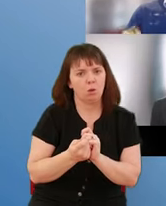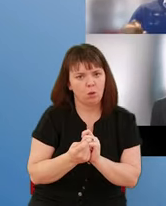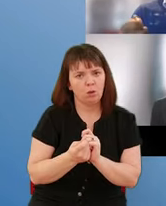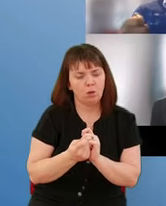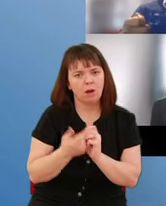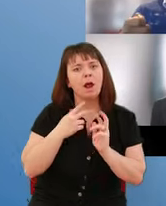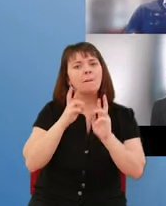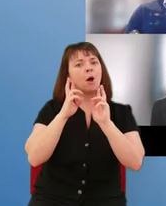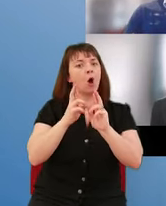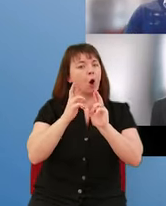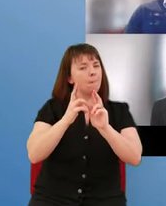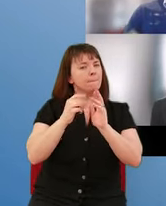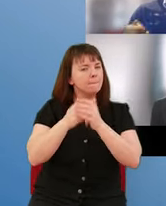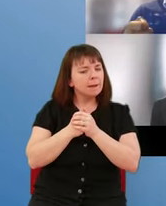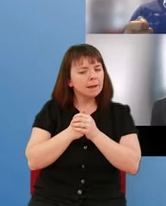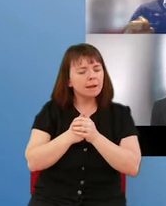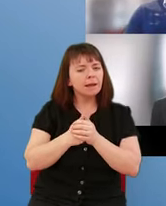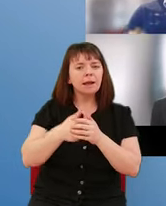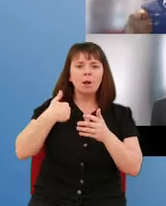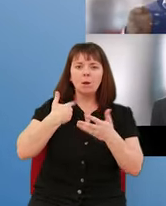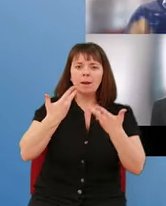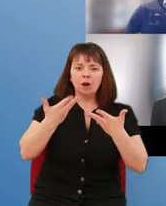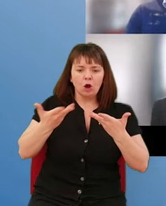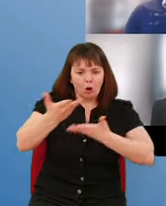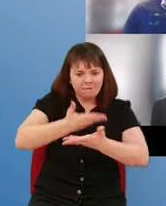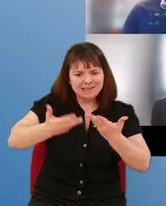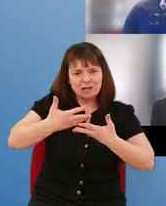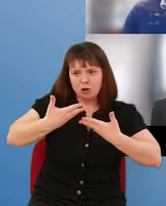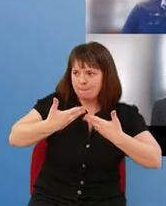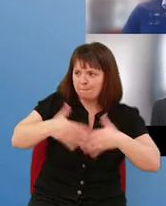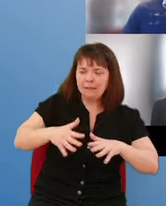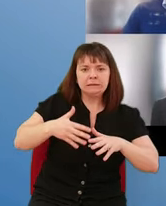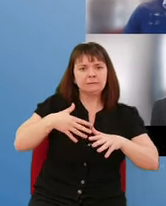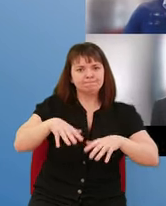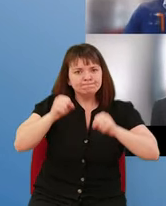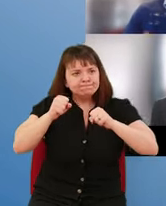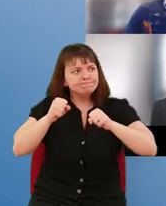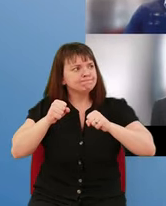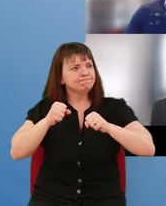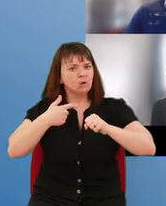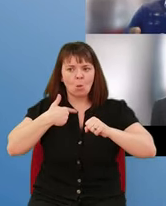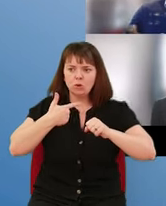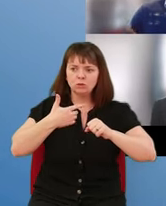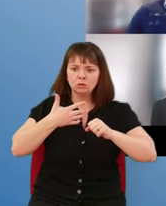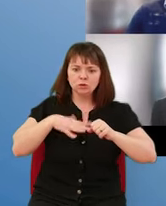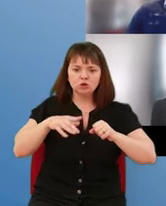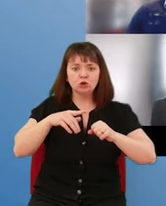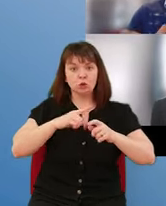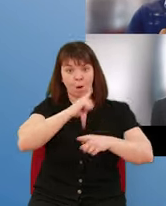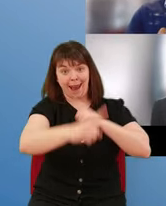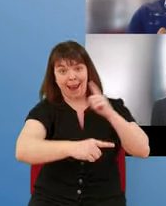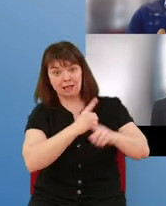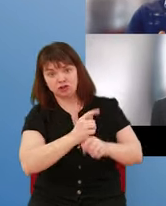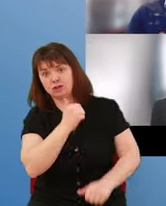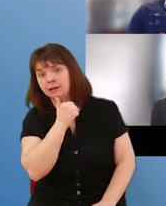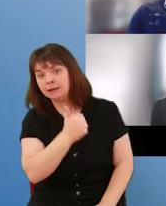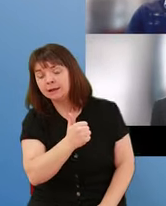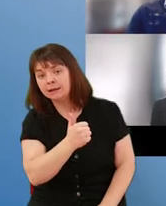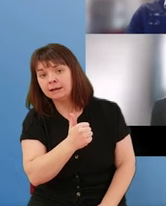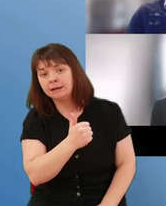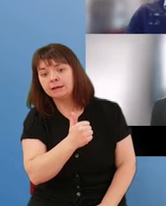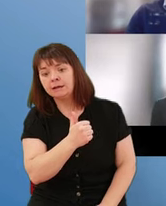kickstart the next year at the beginning rather than in the middle will help us actually to start shaping and to be able to answer